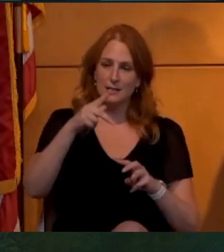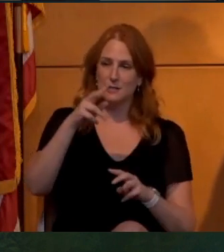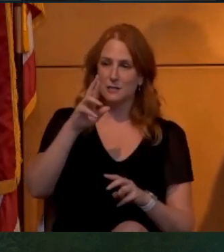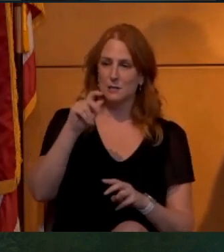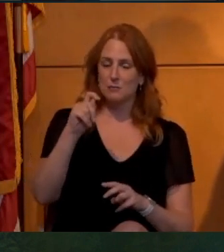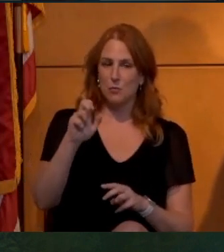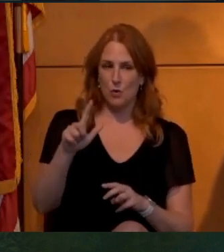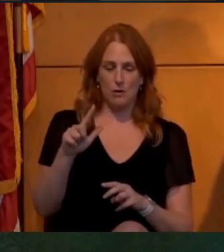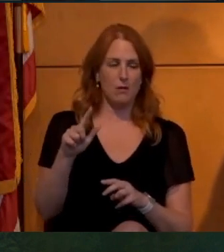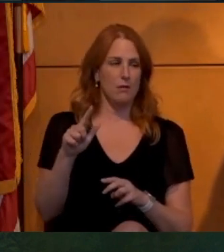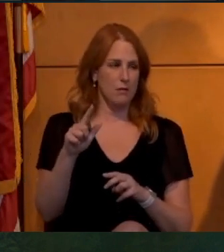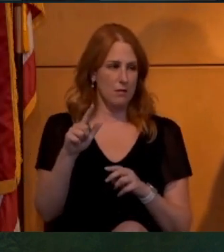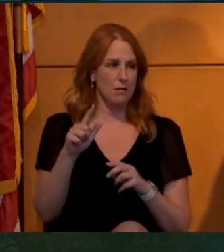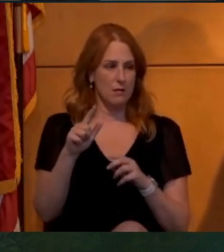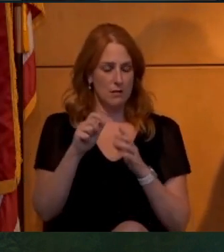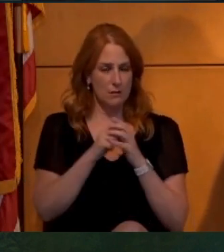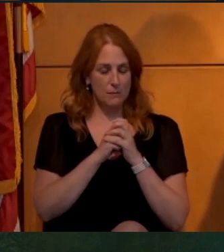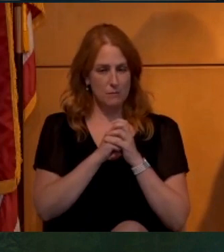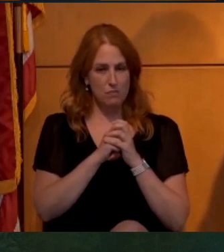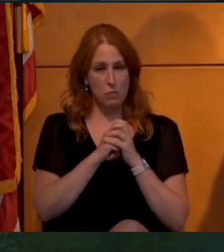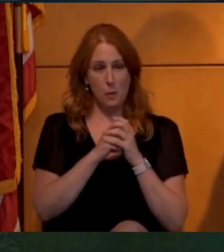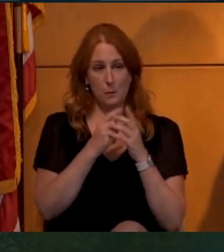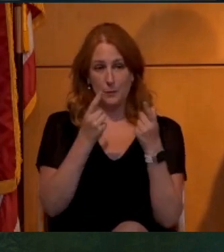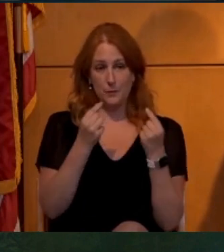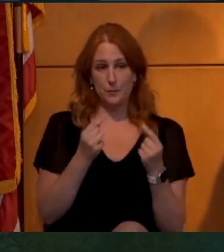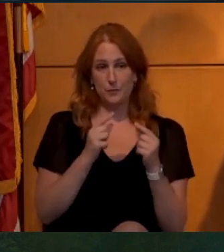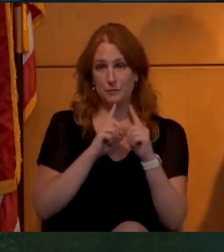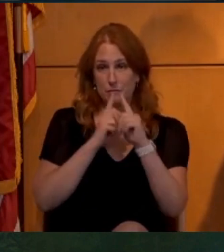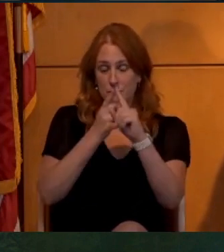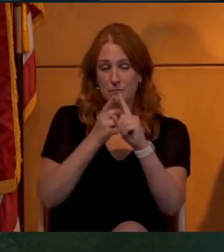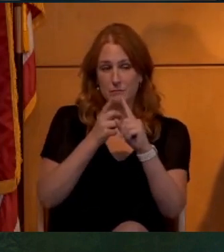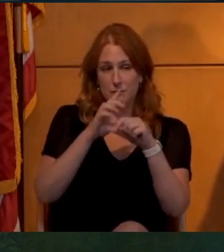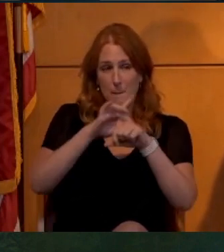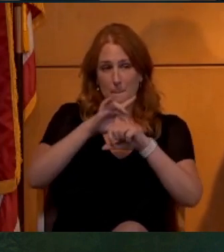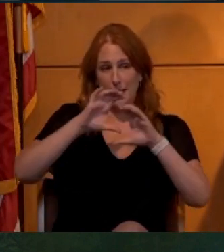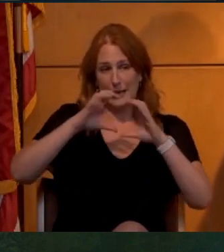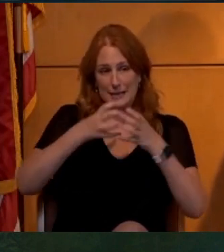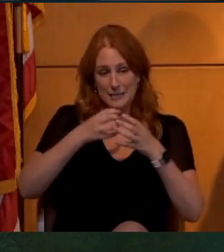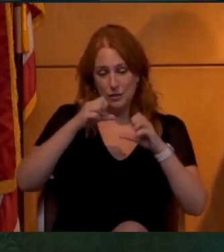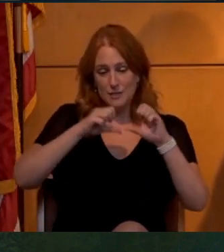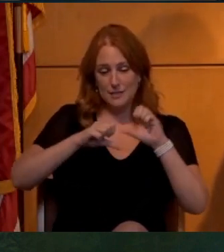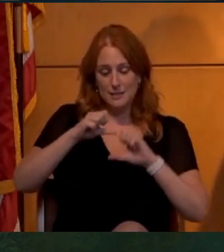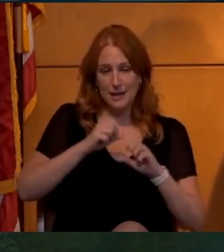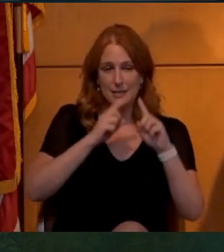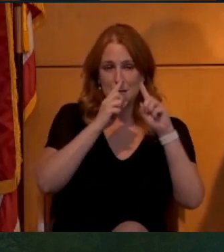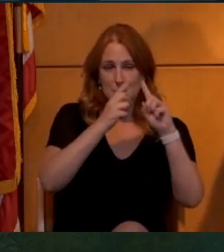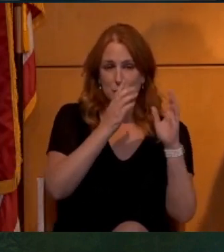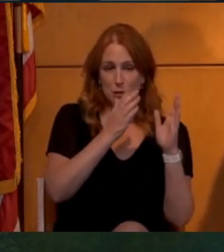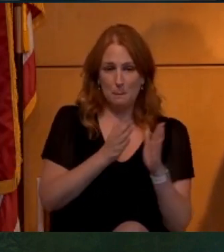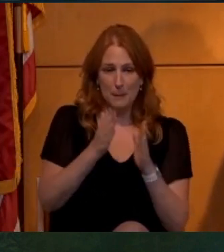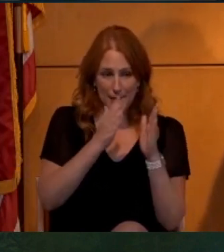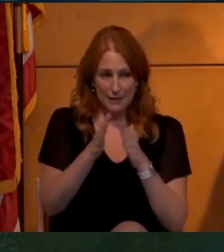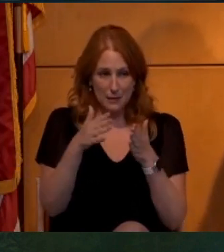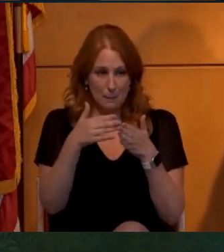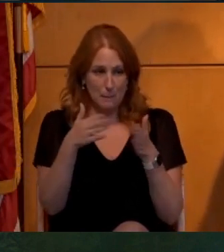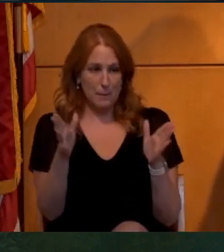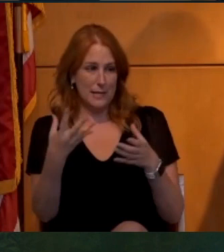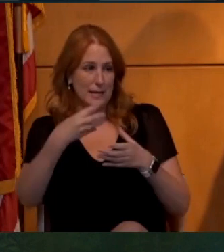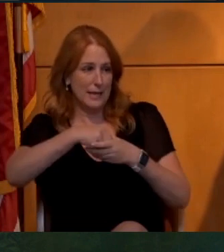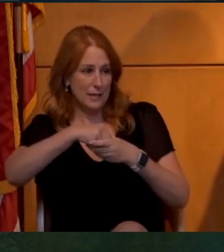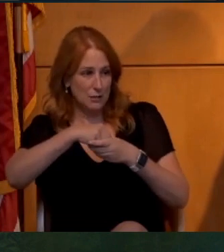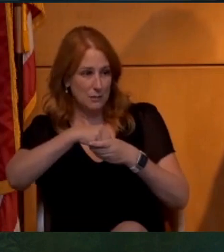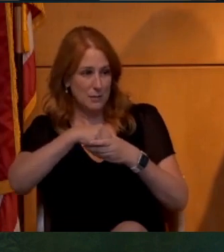that are targeted at planetary science, mission planning, and public engagement.